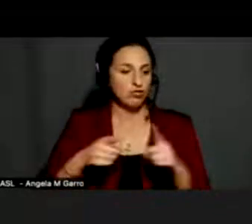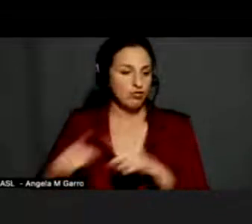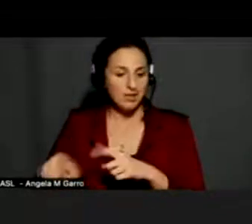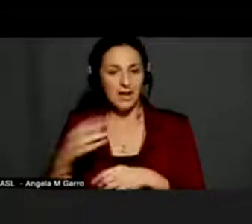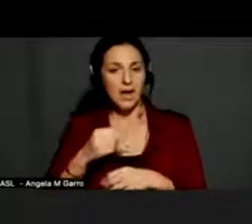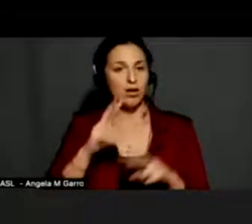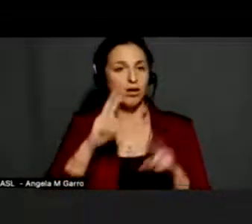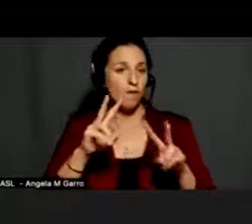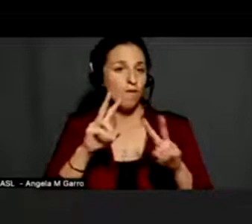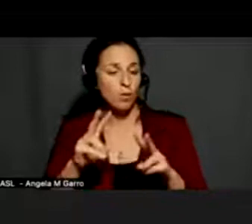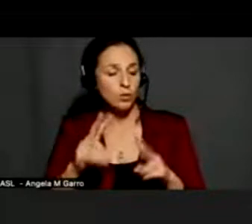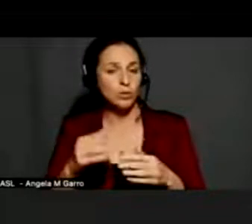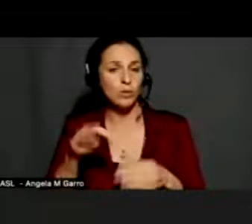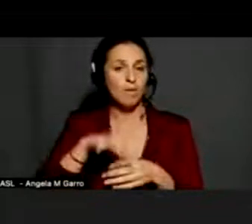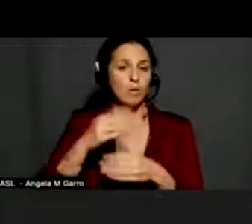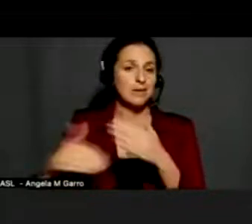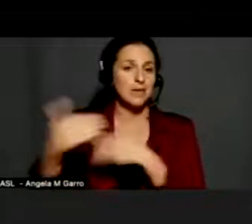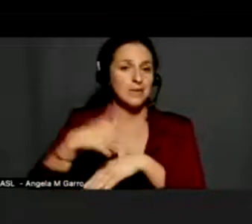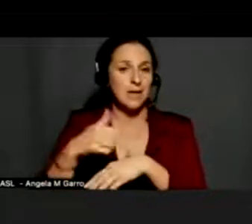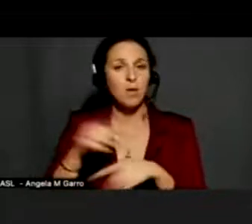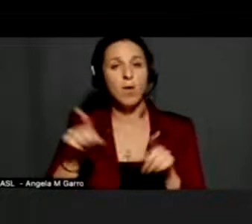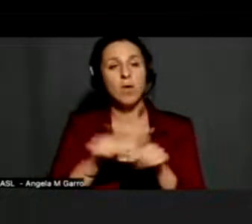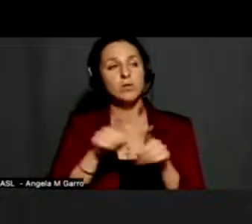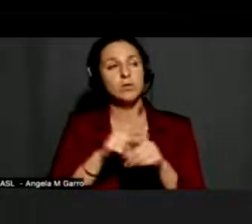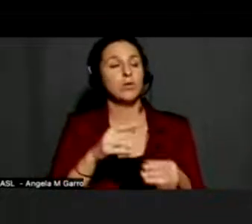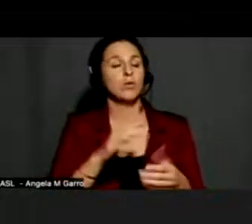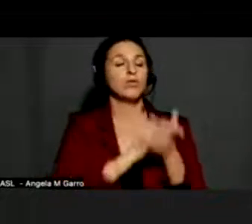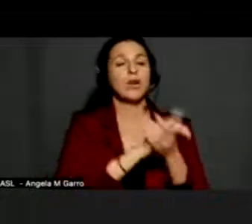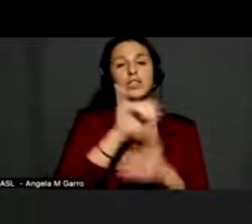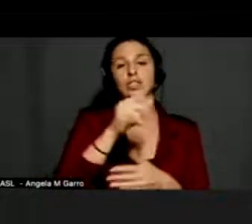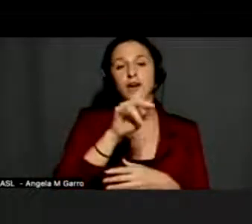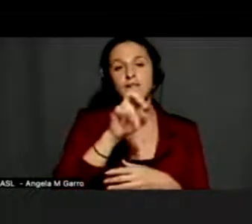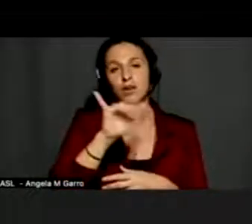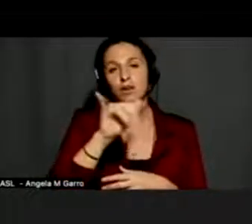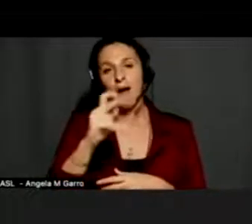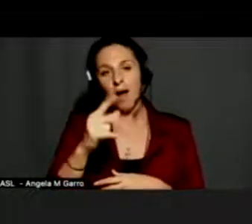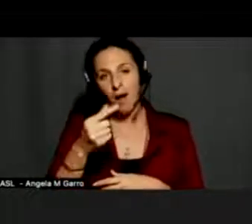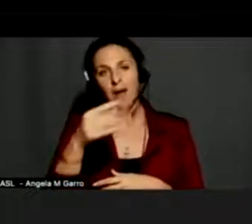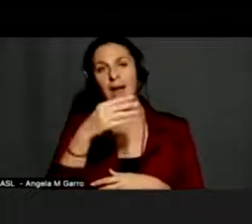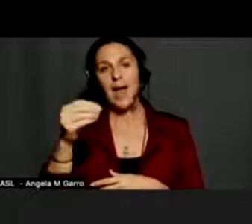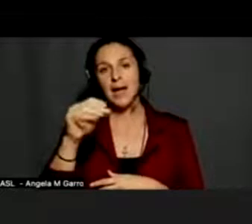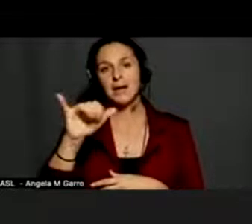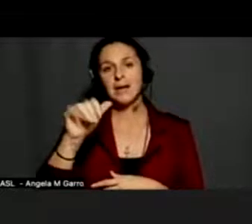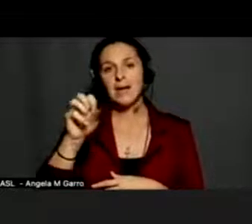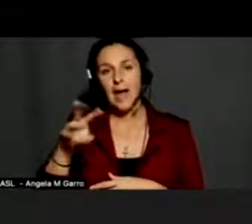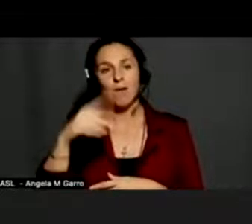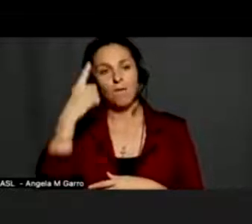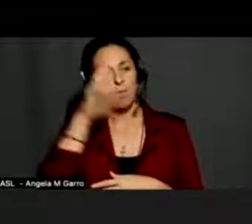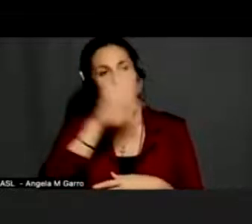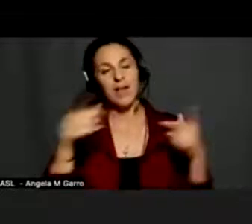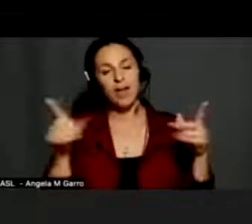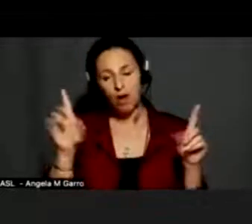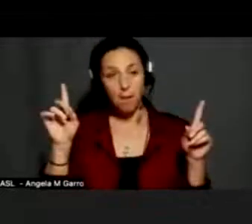next time. And also wanted to congratulate Jennifer Young and Yao for their accomplishments and for their awards. So thank